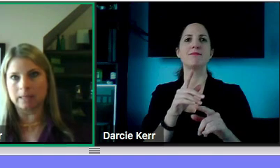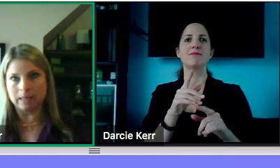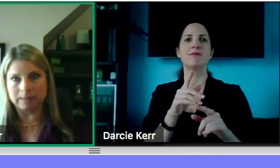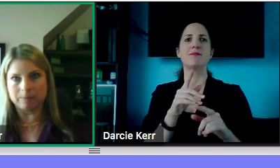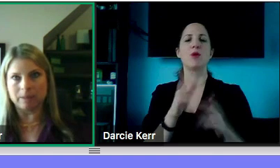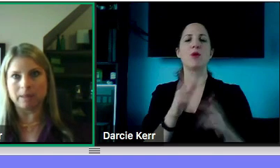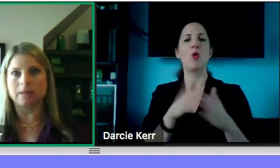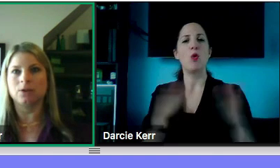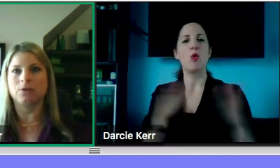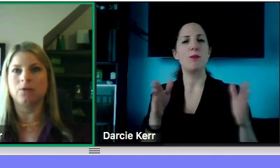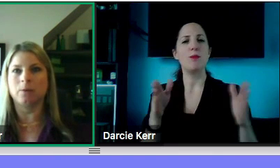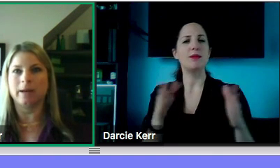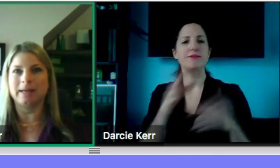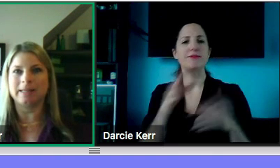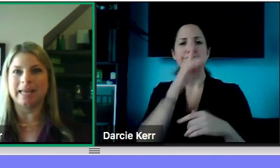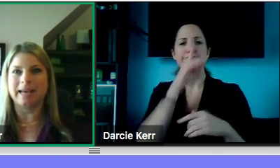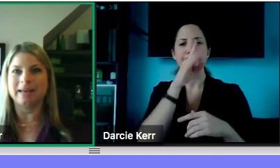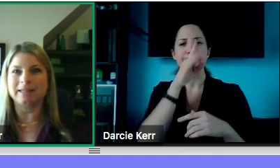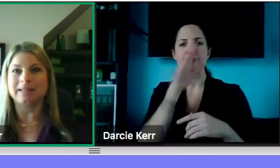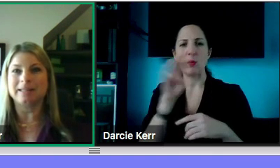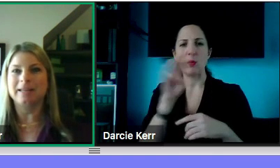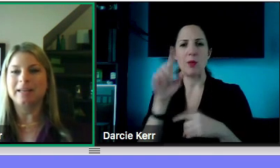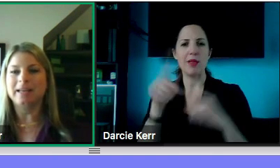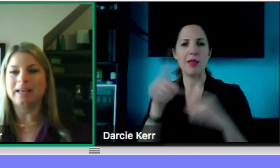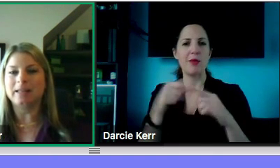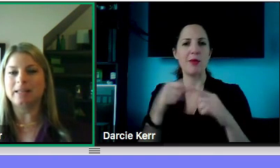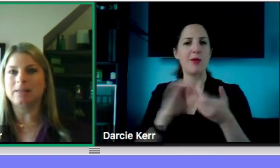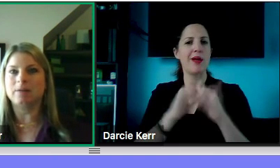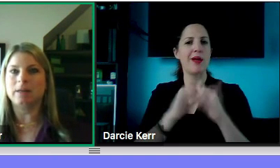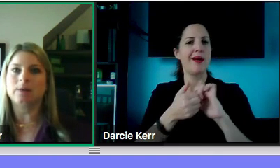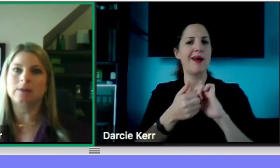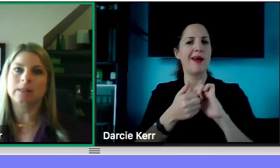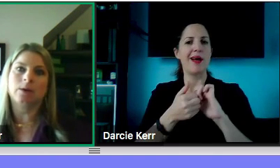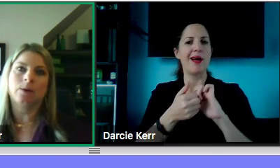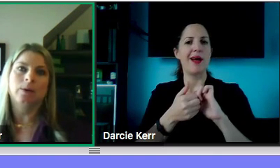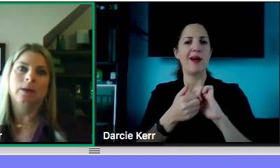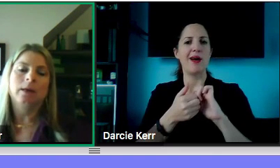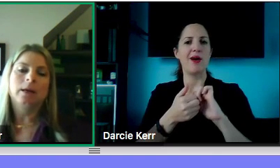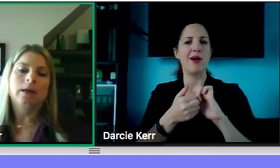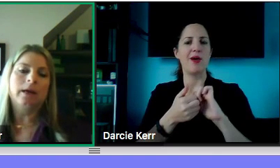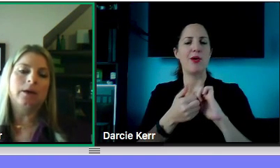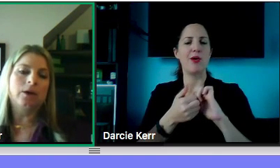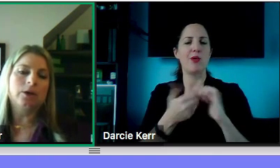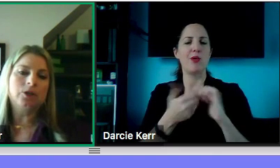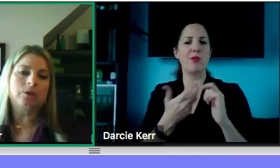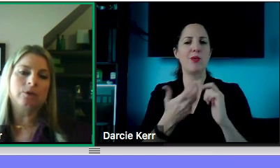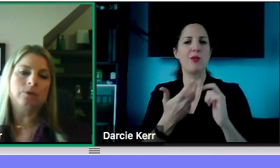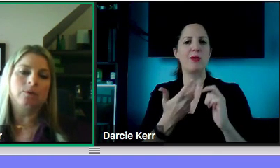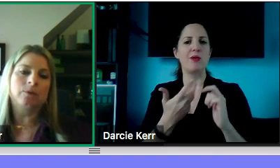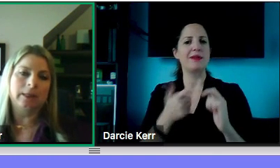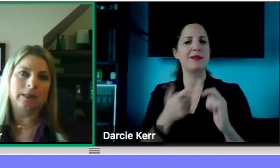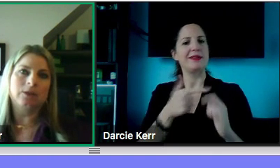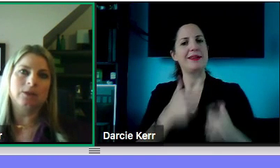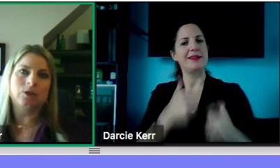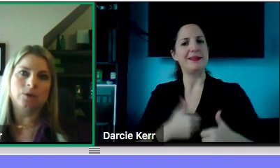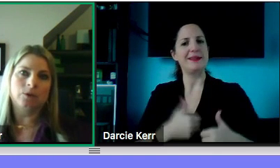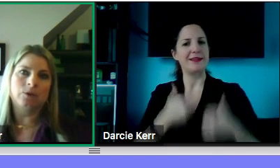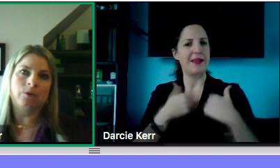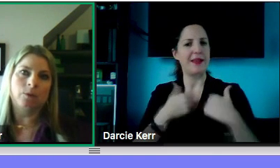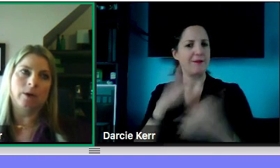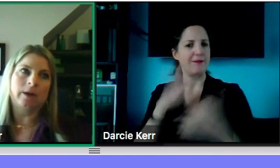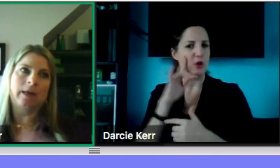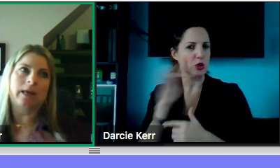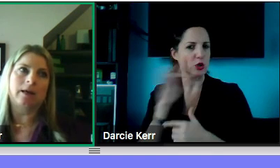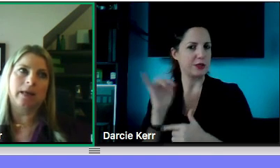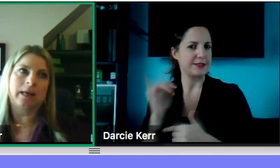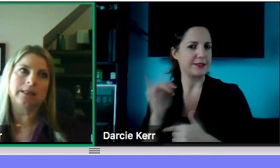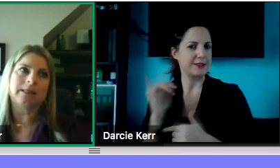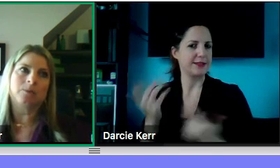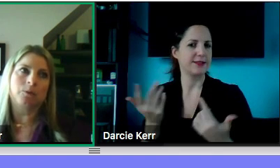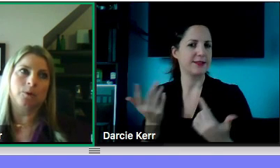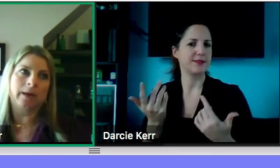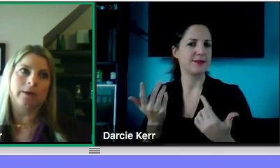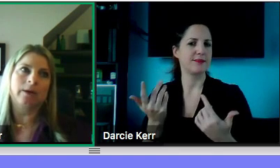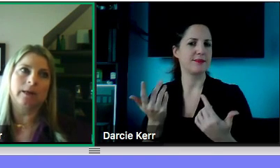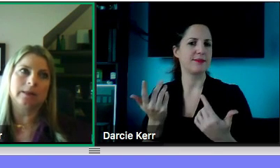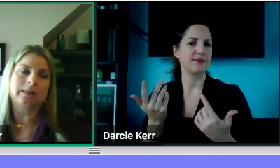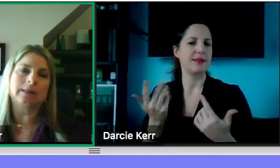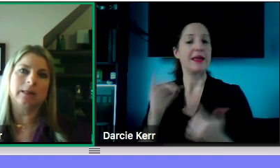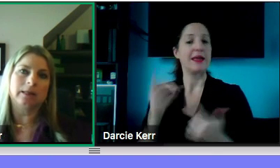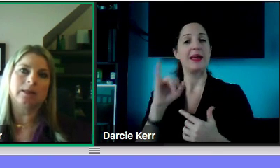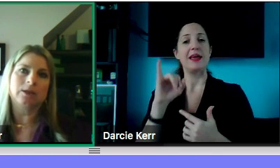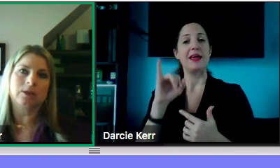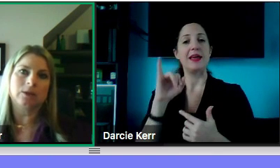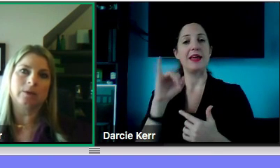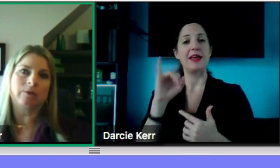speaks, and he's being interviewed by his aunt in these videos. So I encourage you really to, if you want to gain some